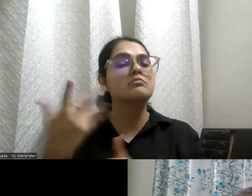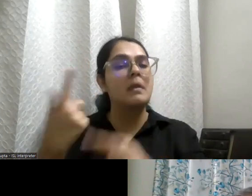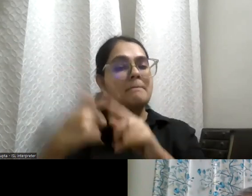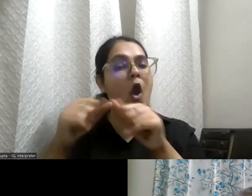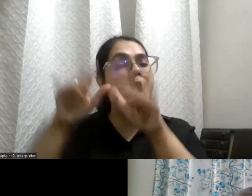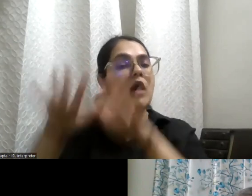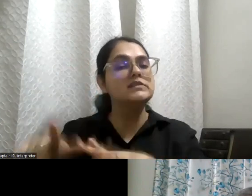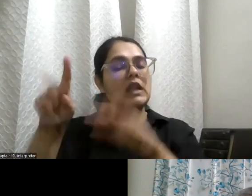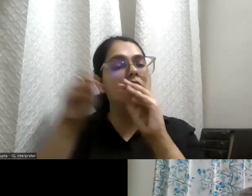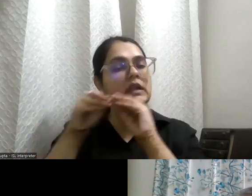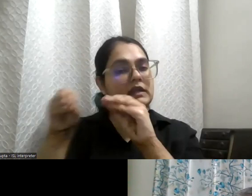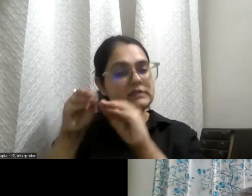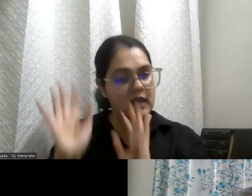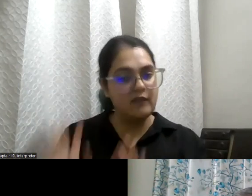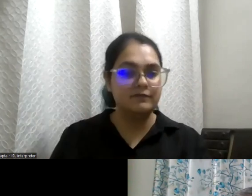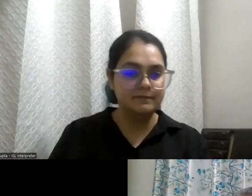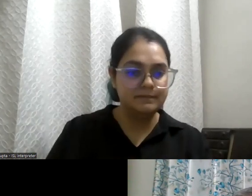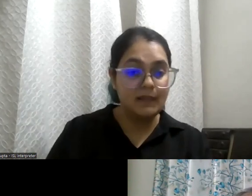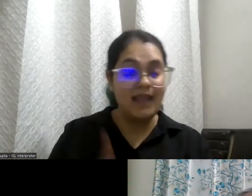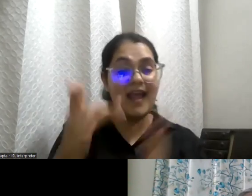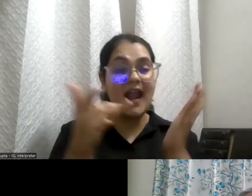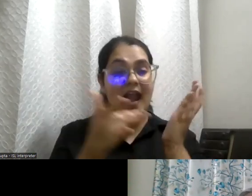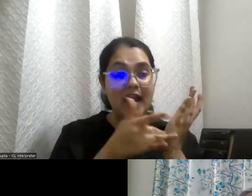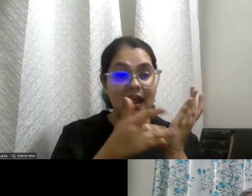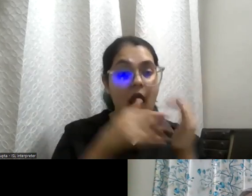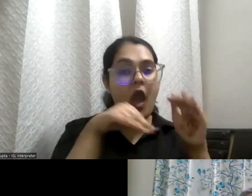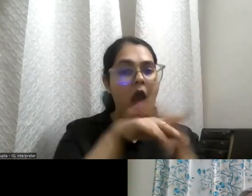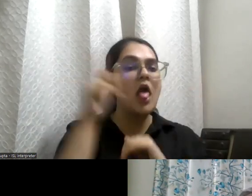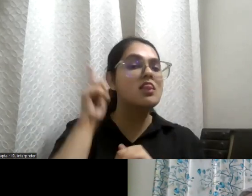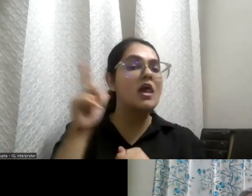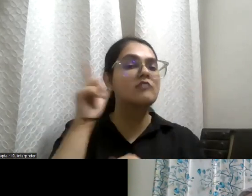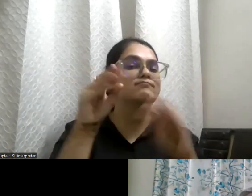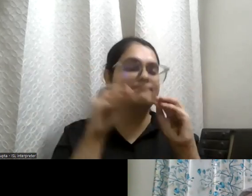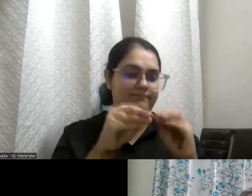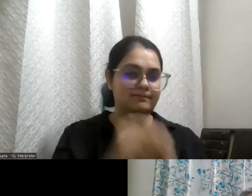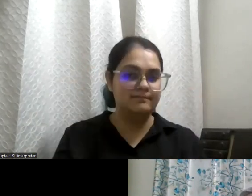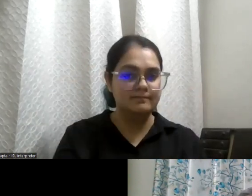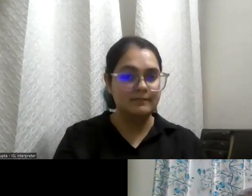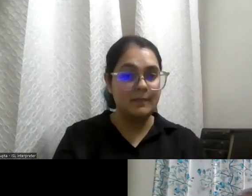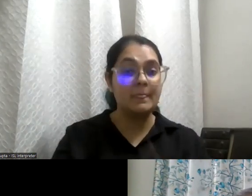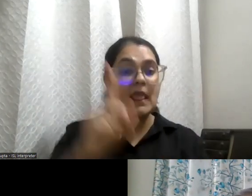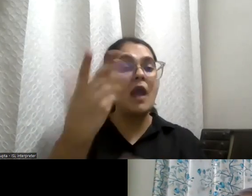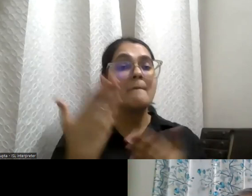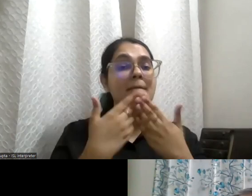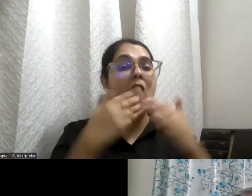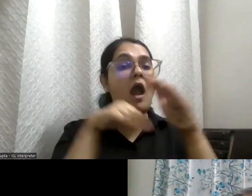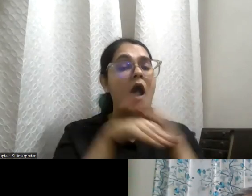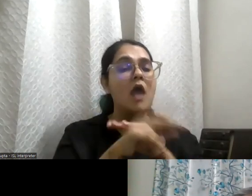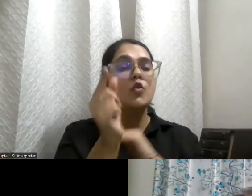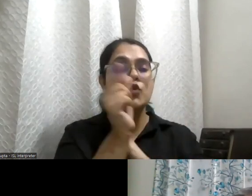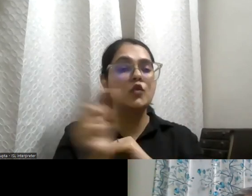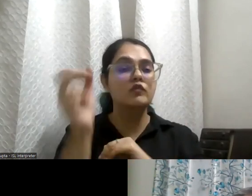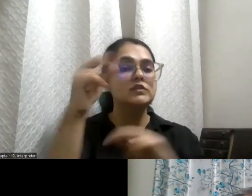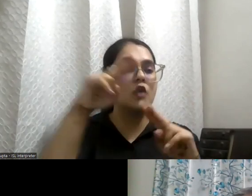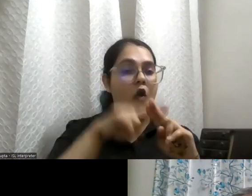and the Institute of Engineering and Technology at Lucknow, India. He pursued his doctoral research at the University